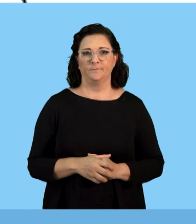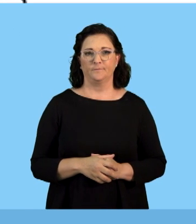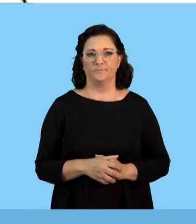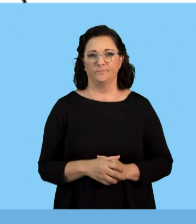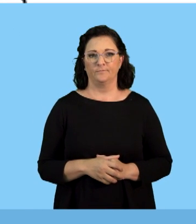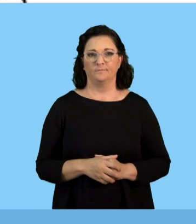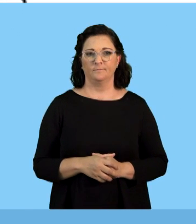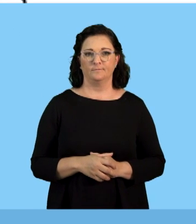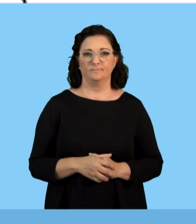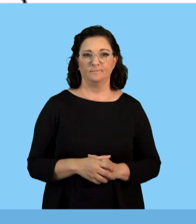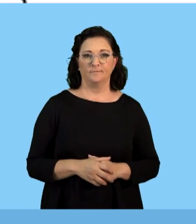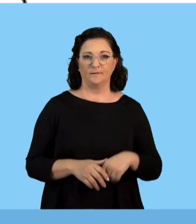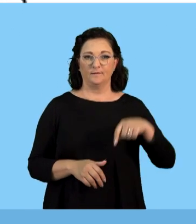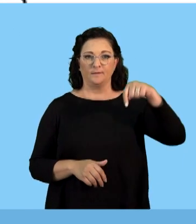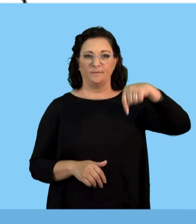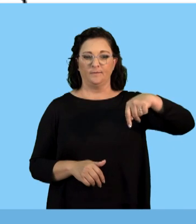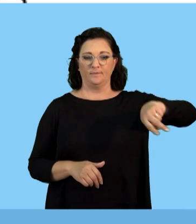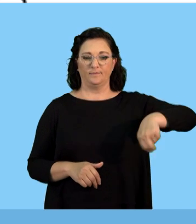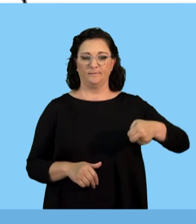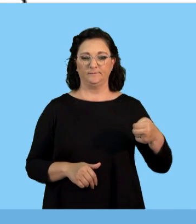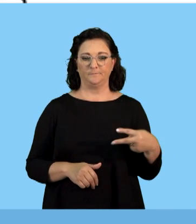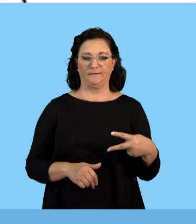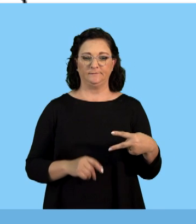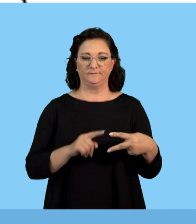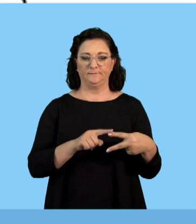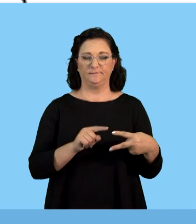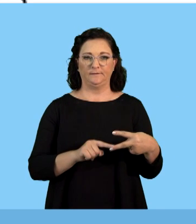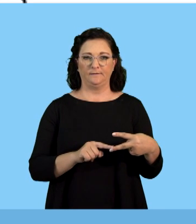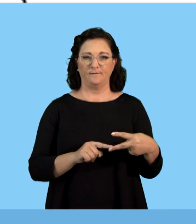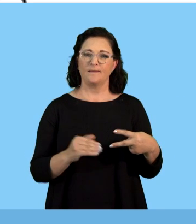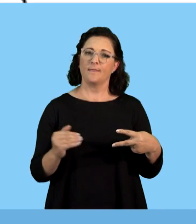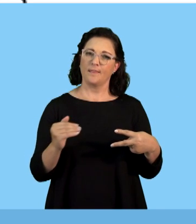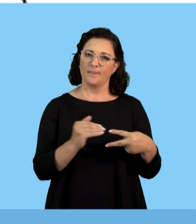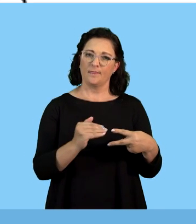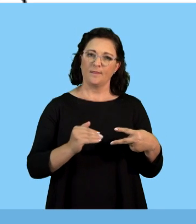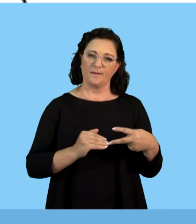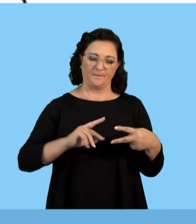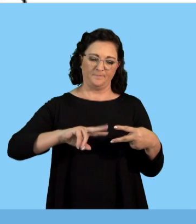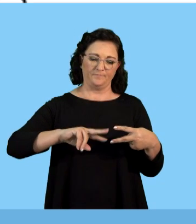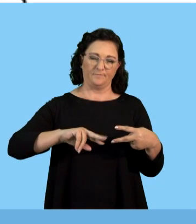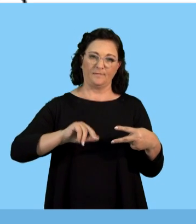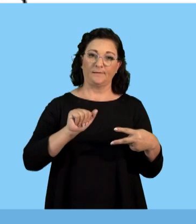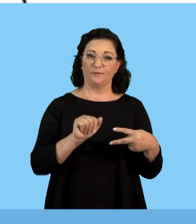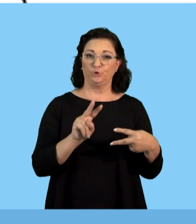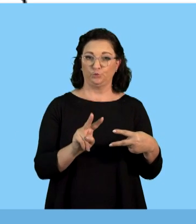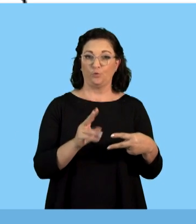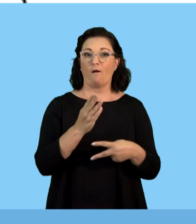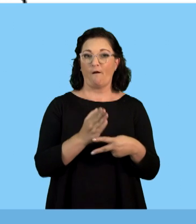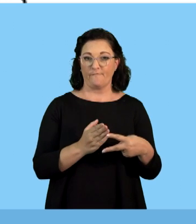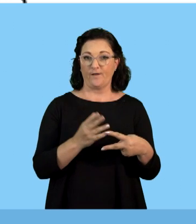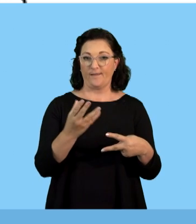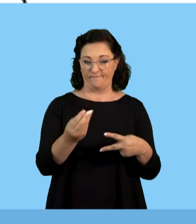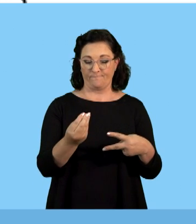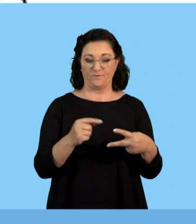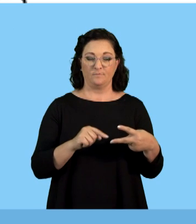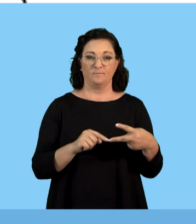Now here, this current is going to split into 2. When it gets to this point, it's split into 2 equal parts. So at A2, we have